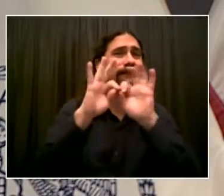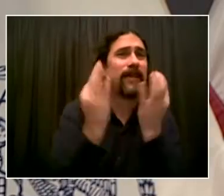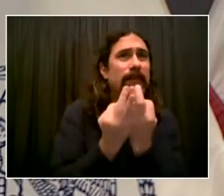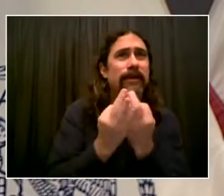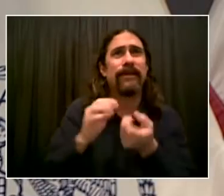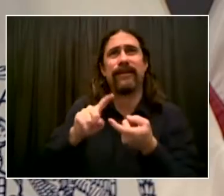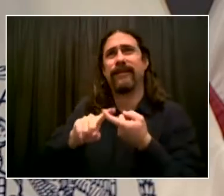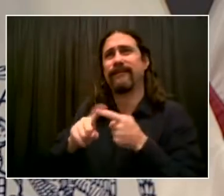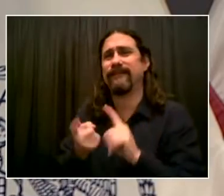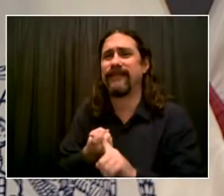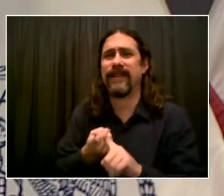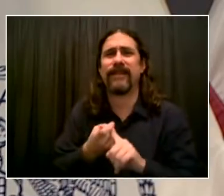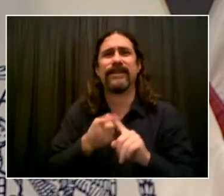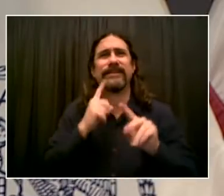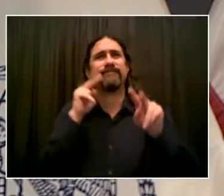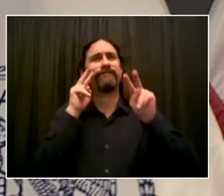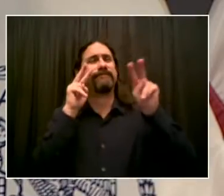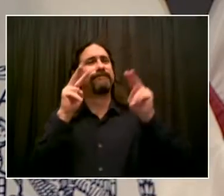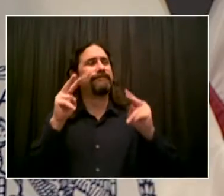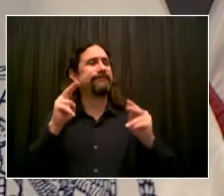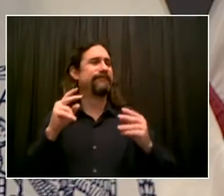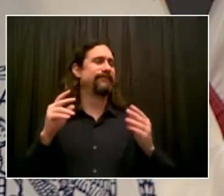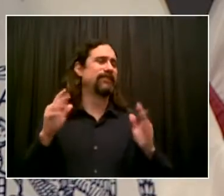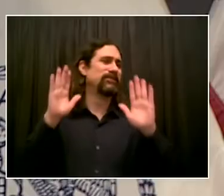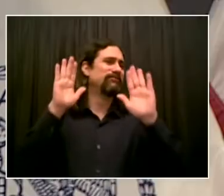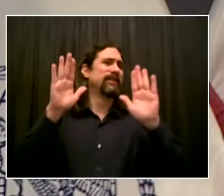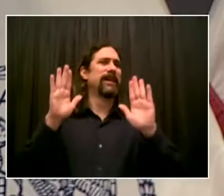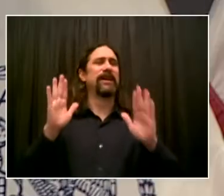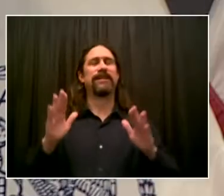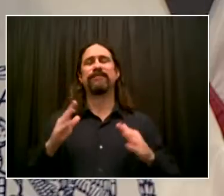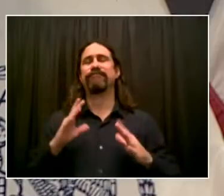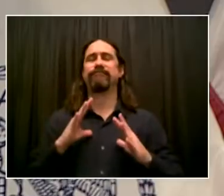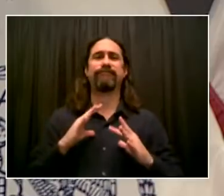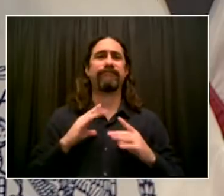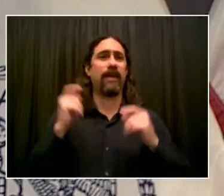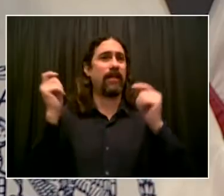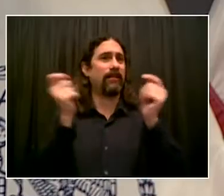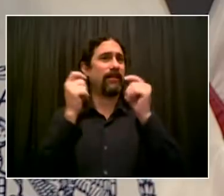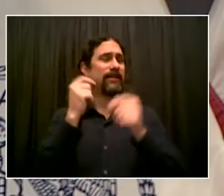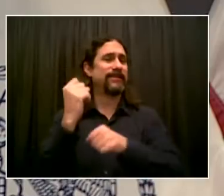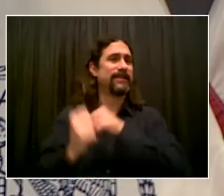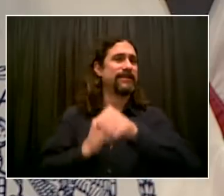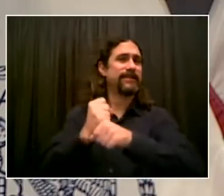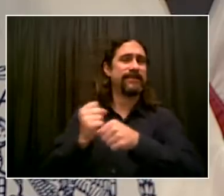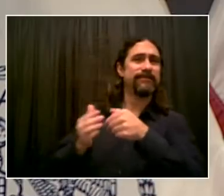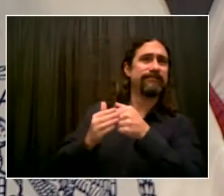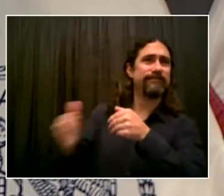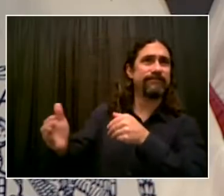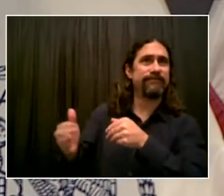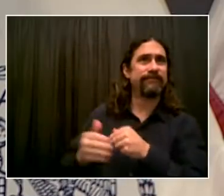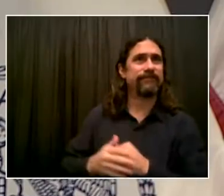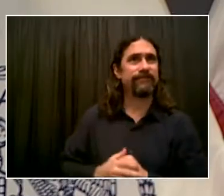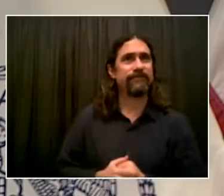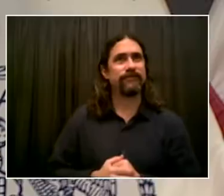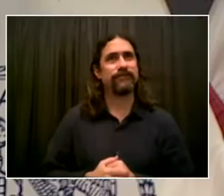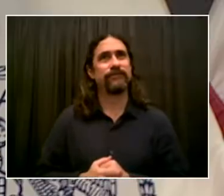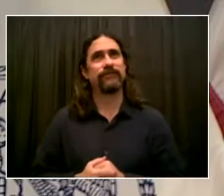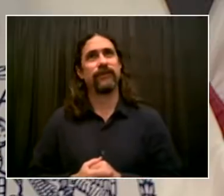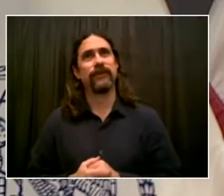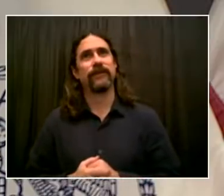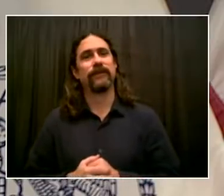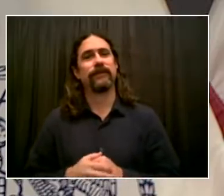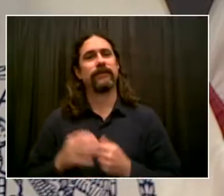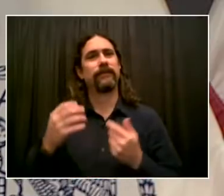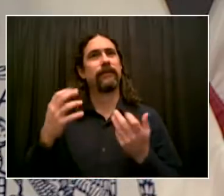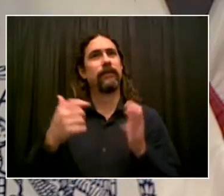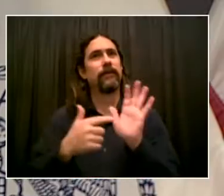friends at New York City & Company. They have done an outstanding job, by the way, promoting this city all around the country, all around the world. That's part of why you're